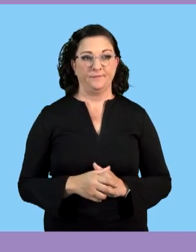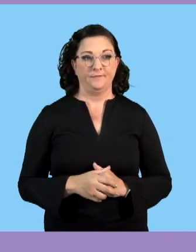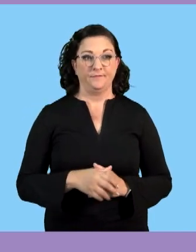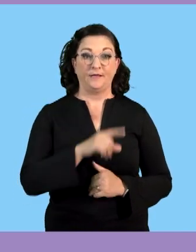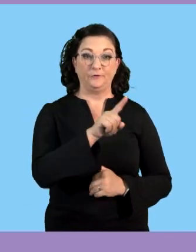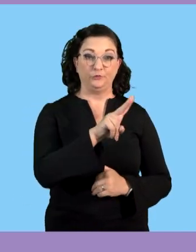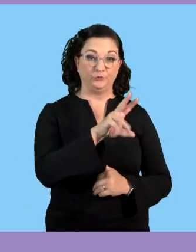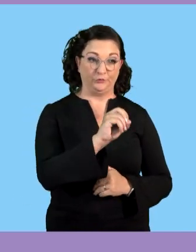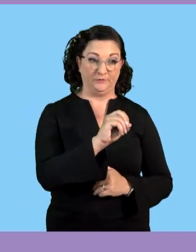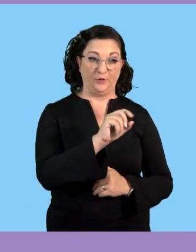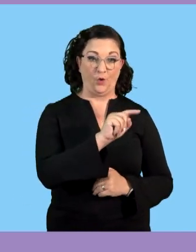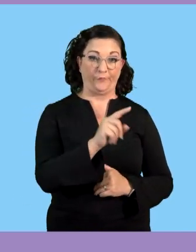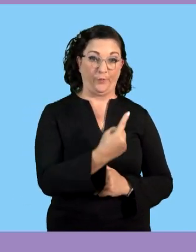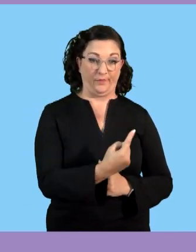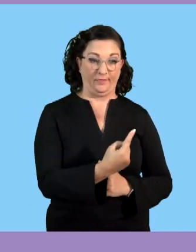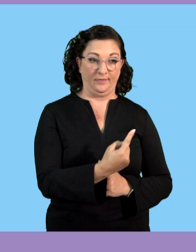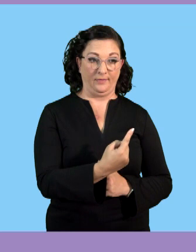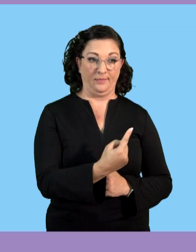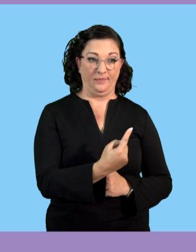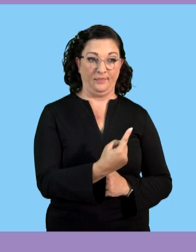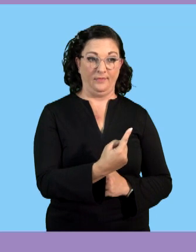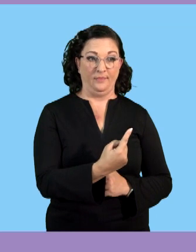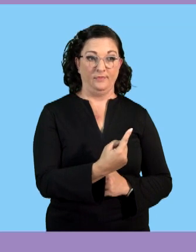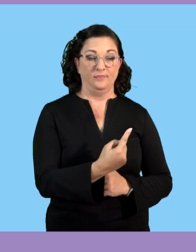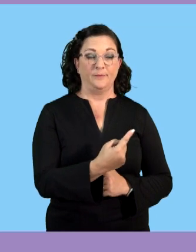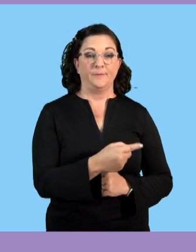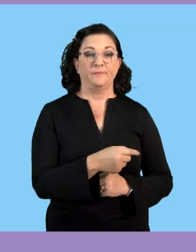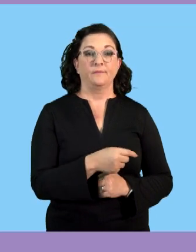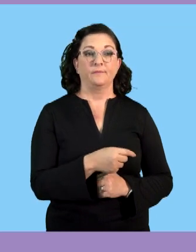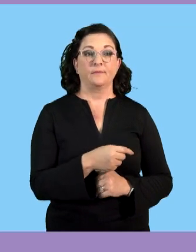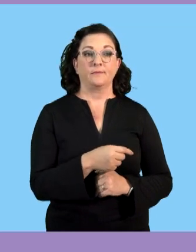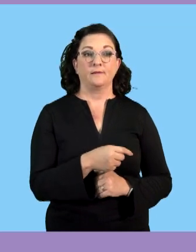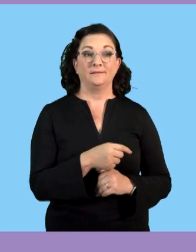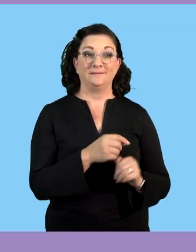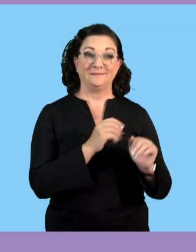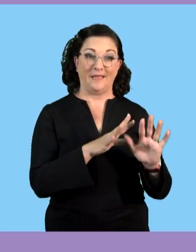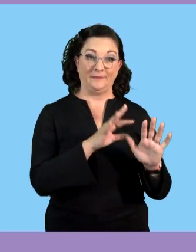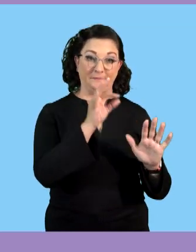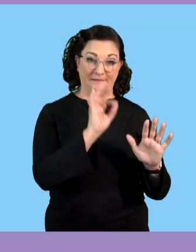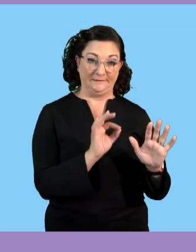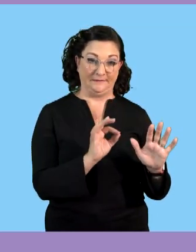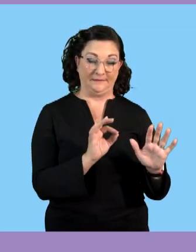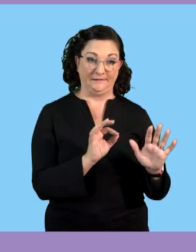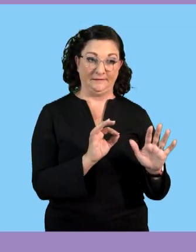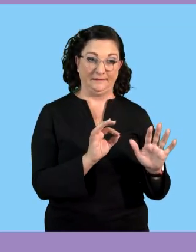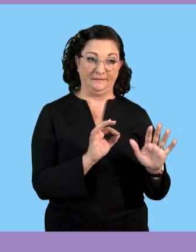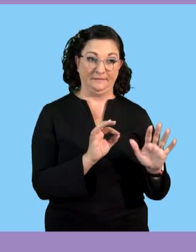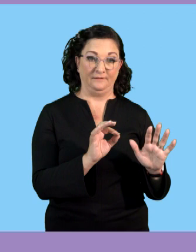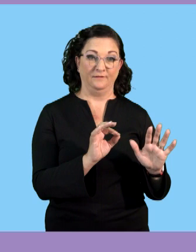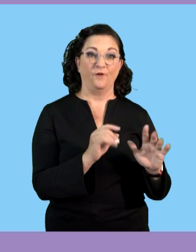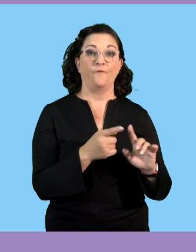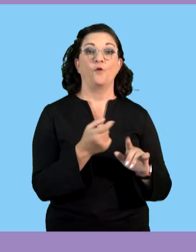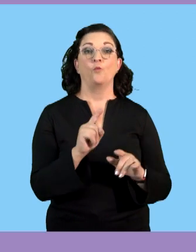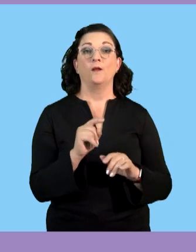This, we said 120 over 1 because we want to find percentage. So 10% is 10 out